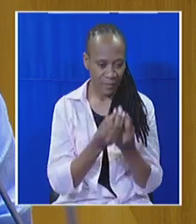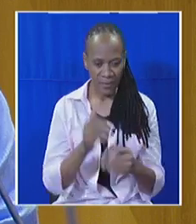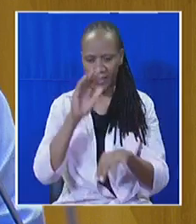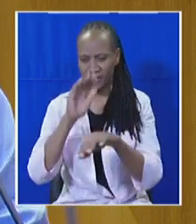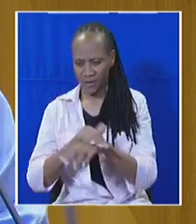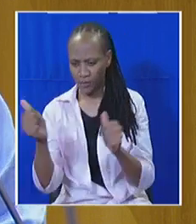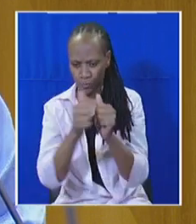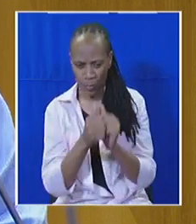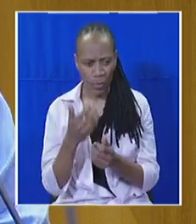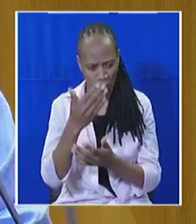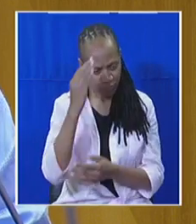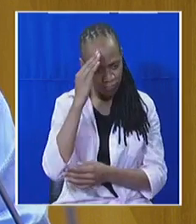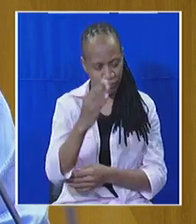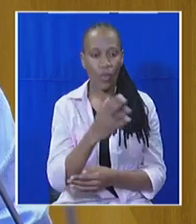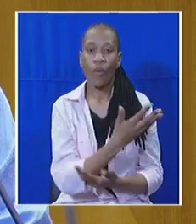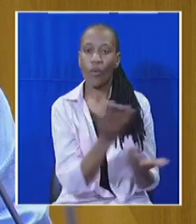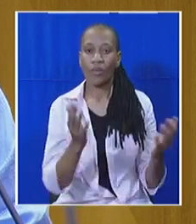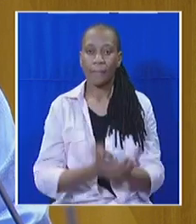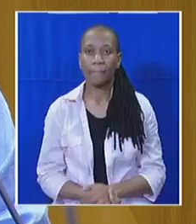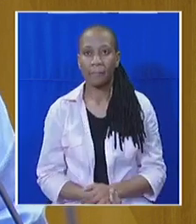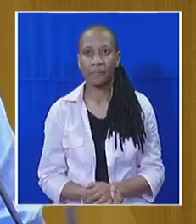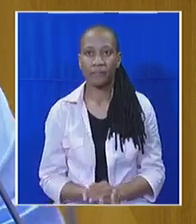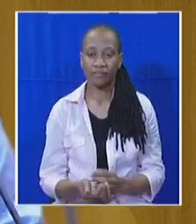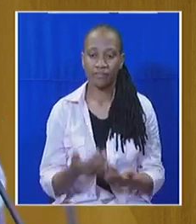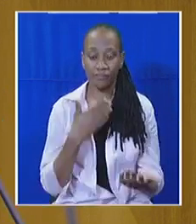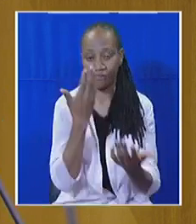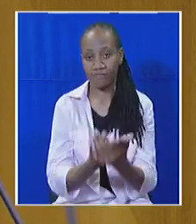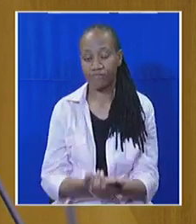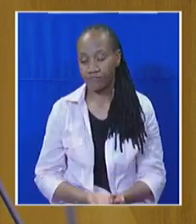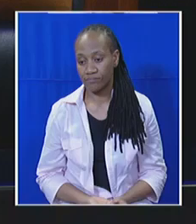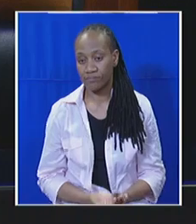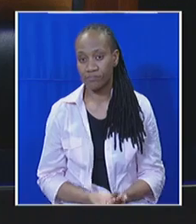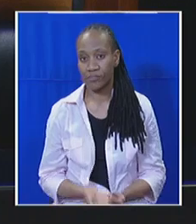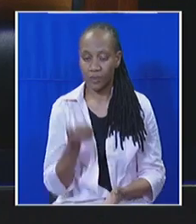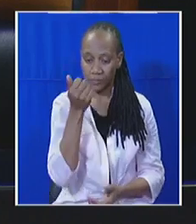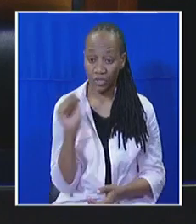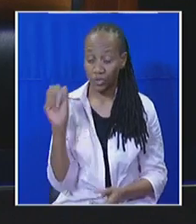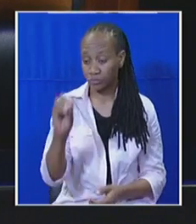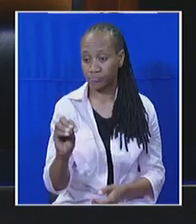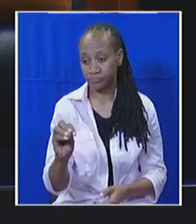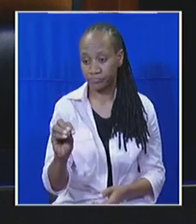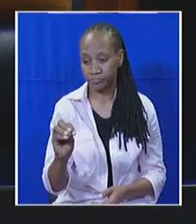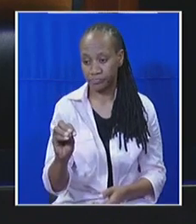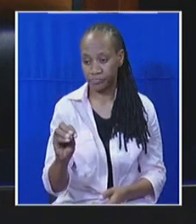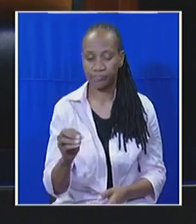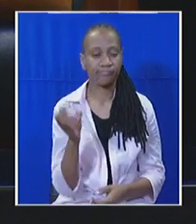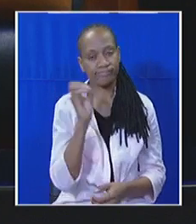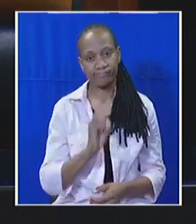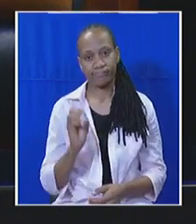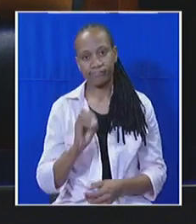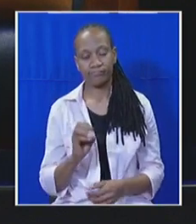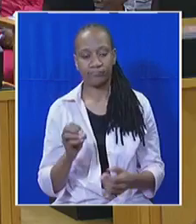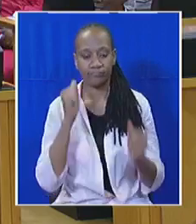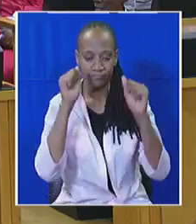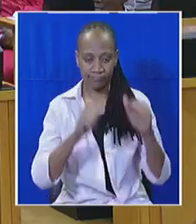Sarah Kanesen Hambagahle. I so move, Chair. I now put the motion. Are there any objections? There's no objections. It's agreed to.